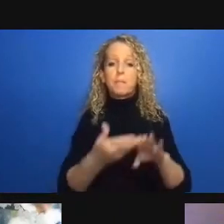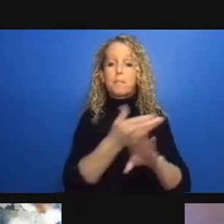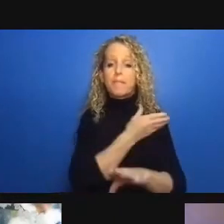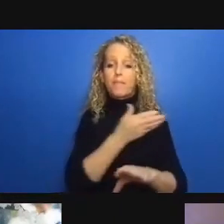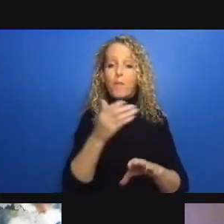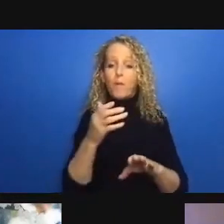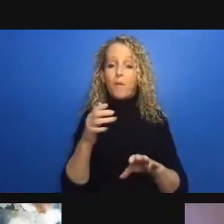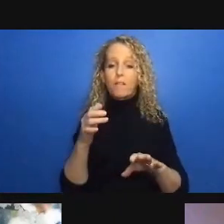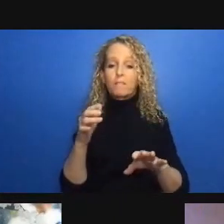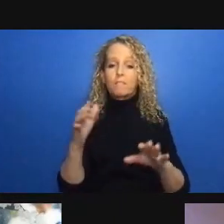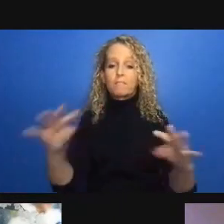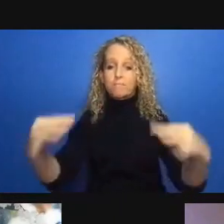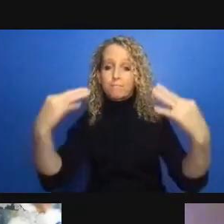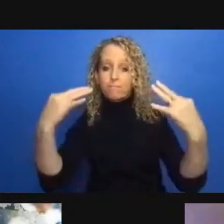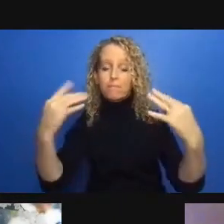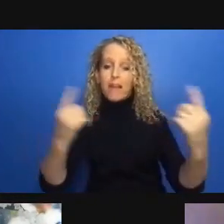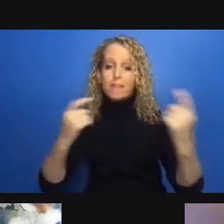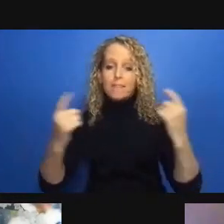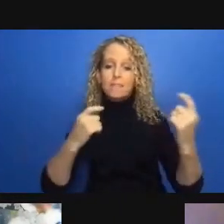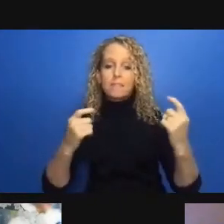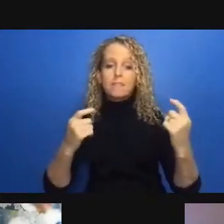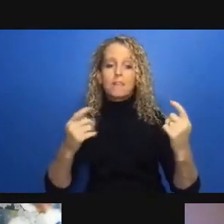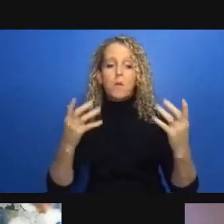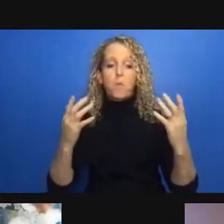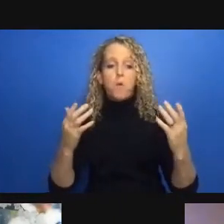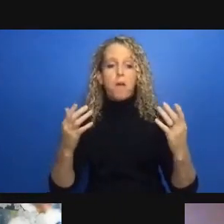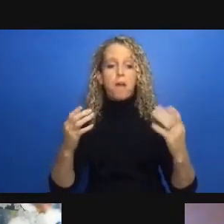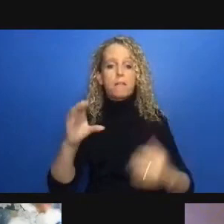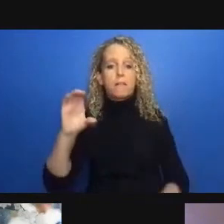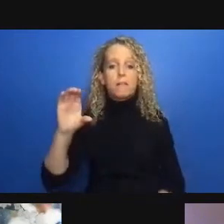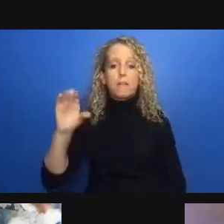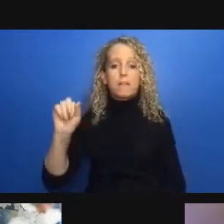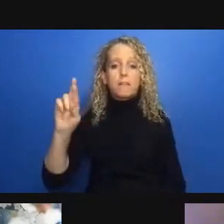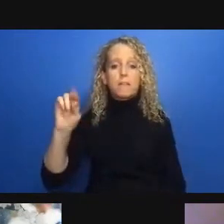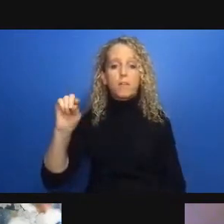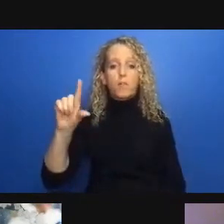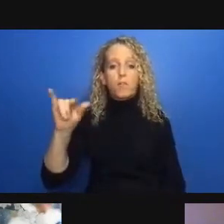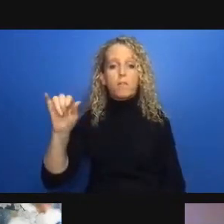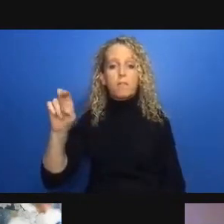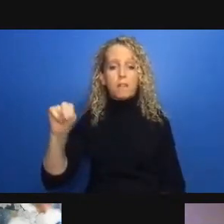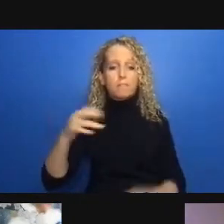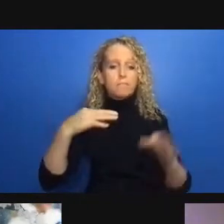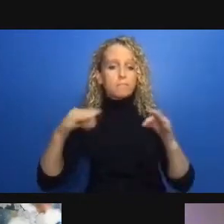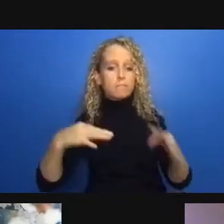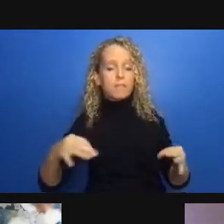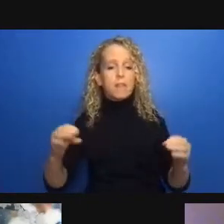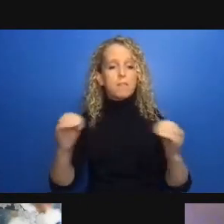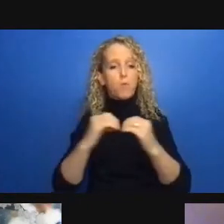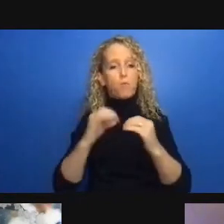bit more about the issue of the labor gap and what we might be able to do to address that going forward.